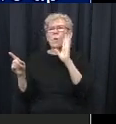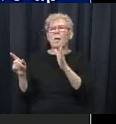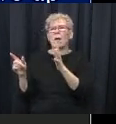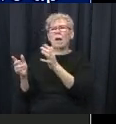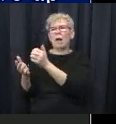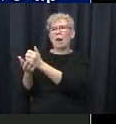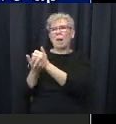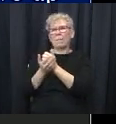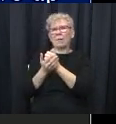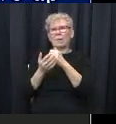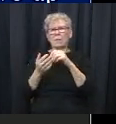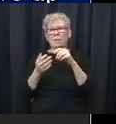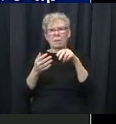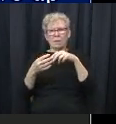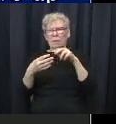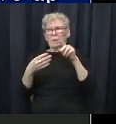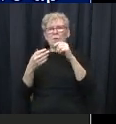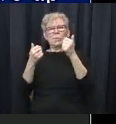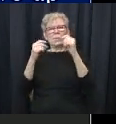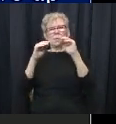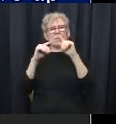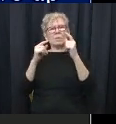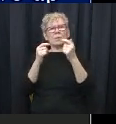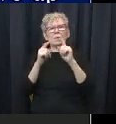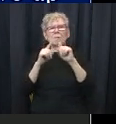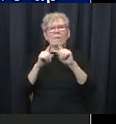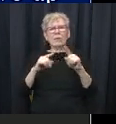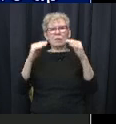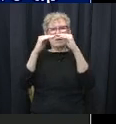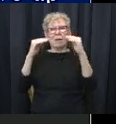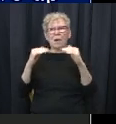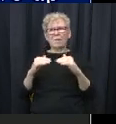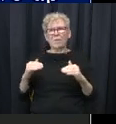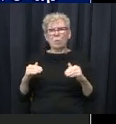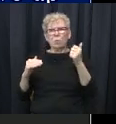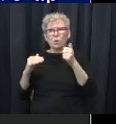or a less restrictive level, it will be more swift.